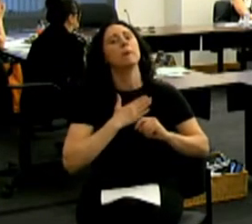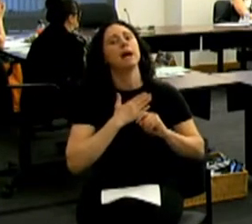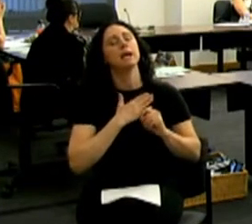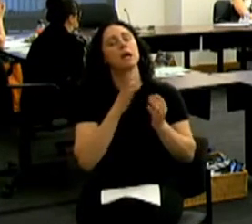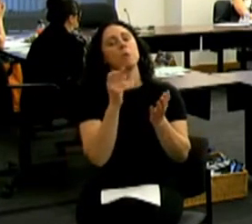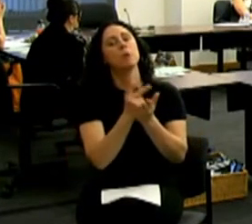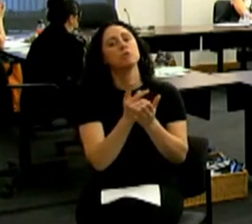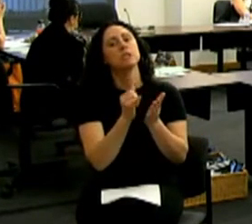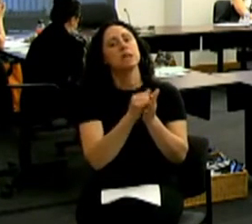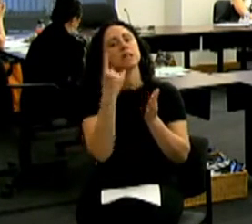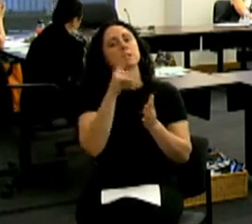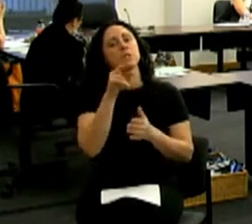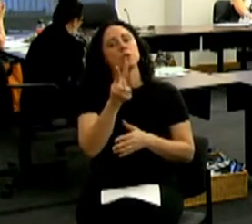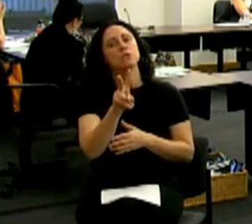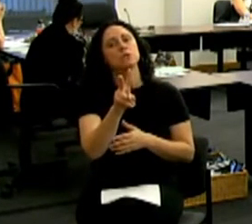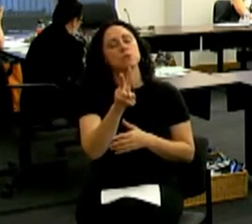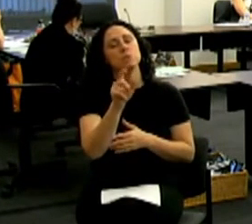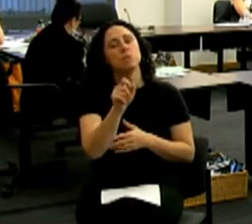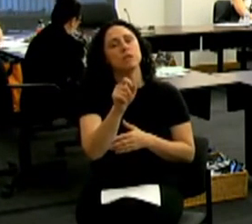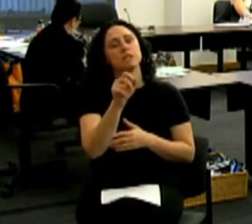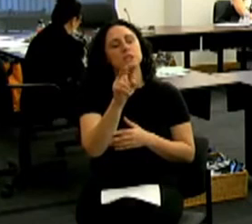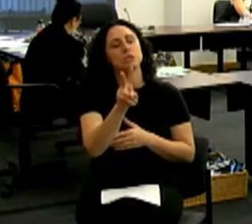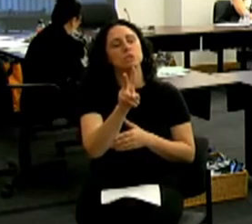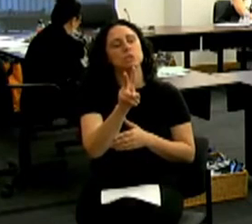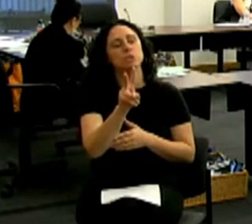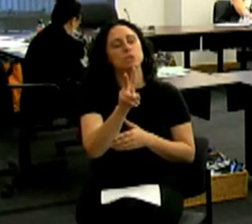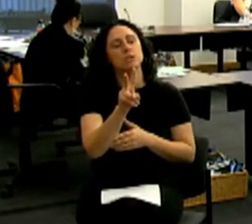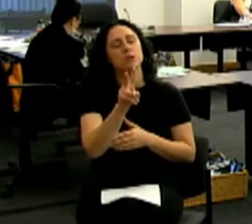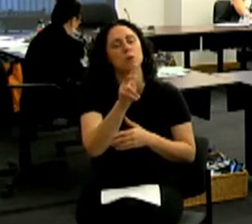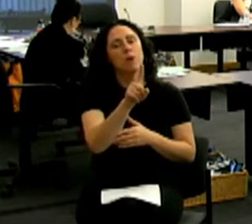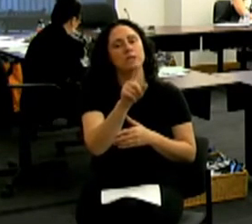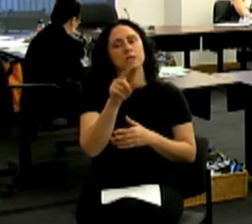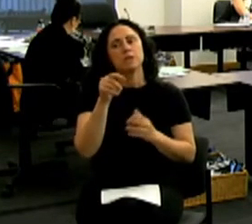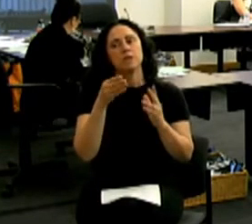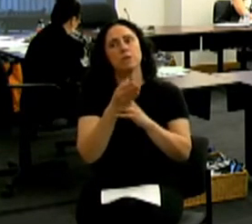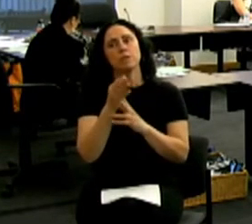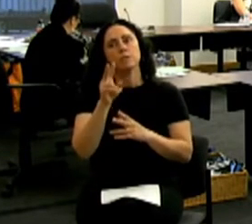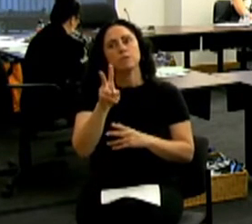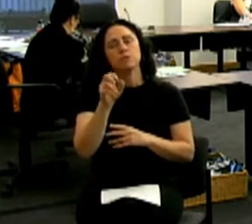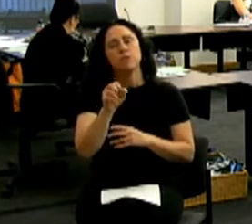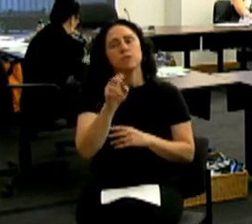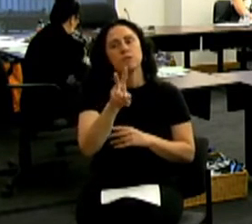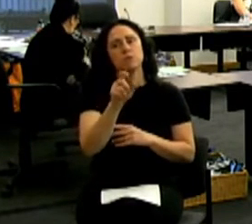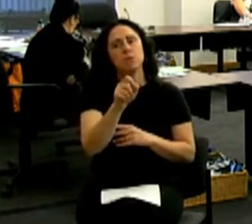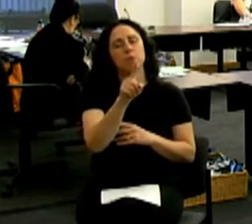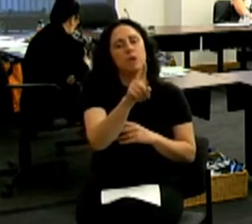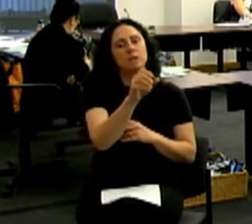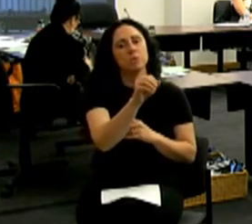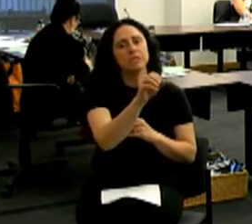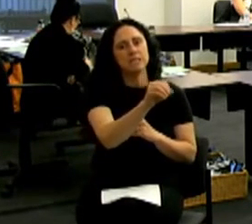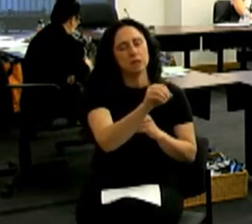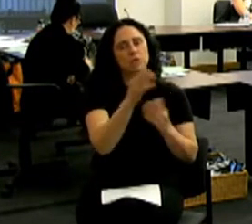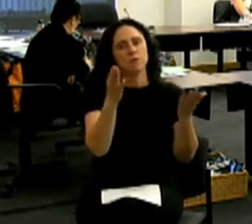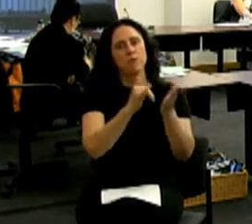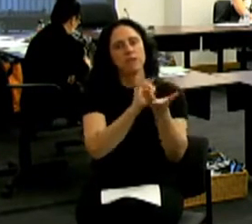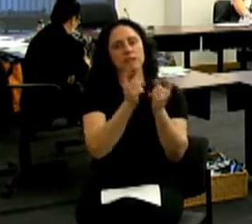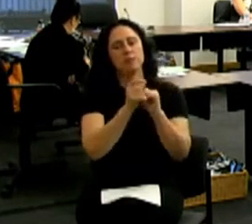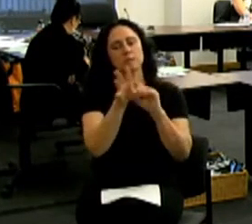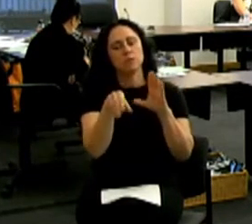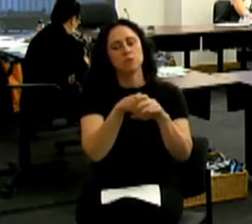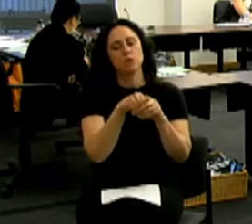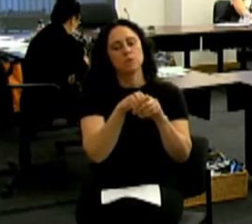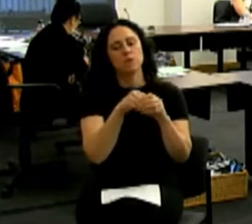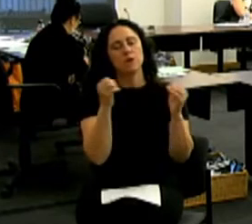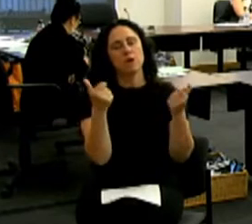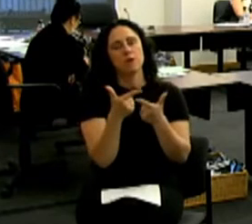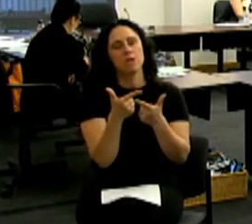motion that it's for 2.2.1 through 2.2.10, so that it is amended to be